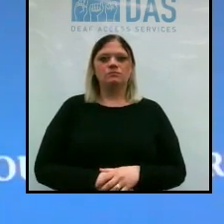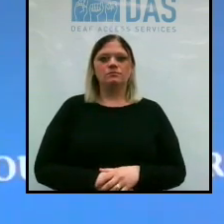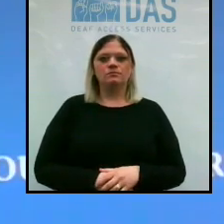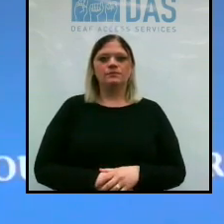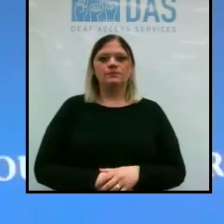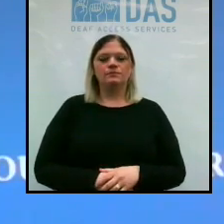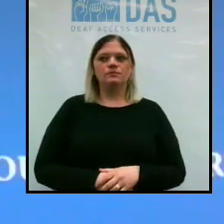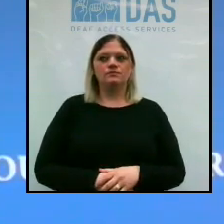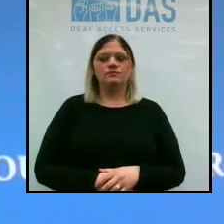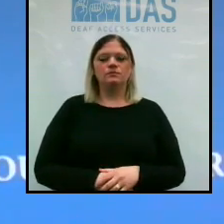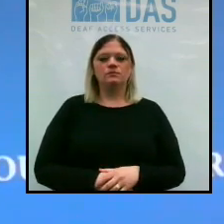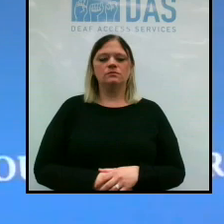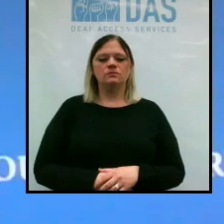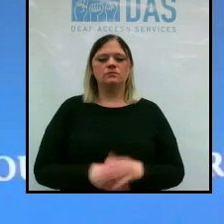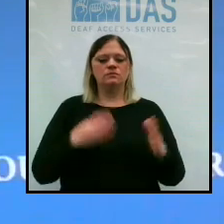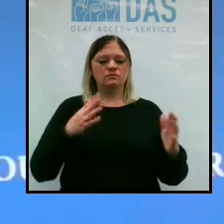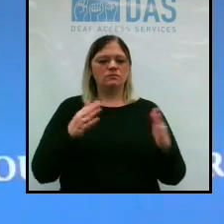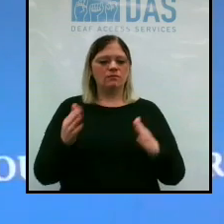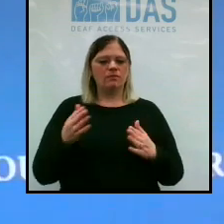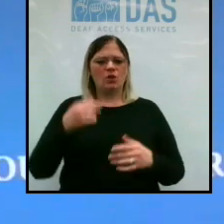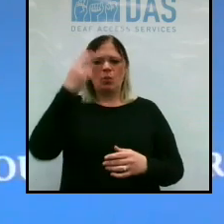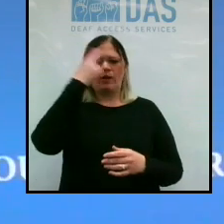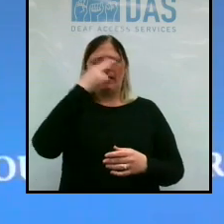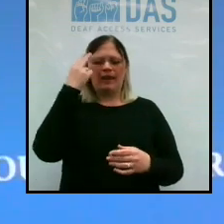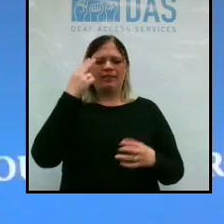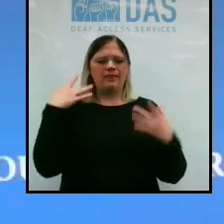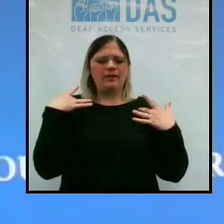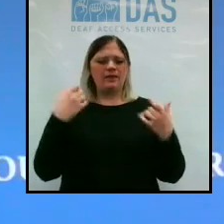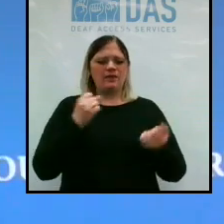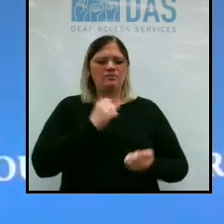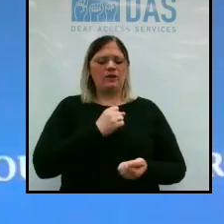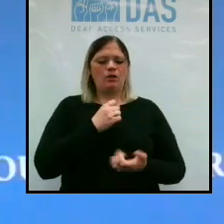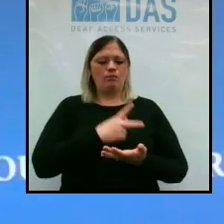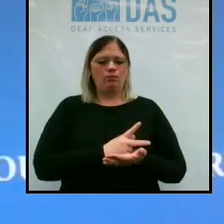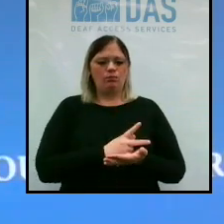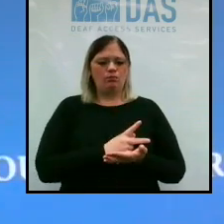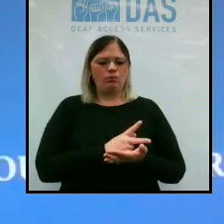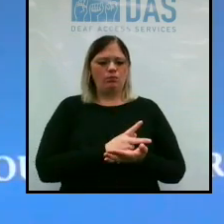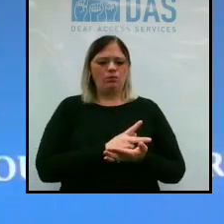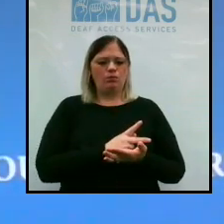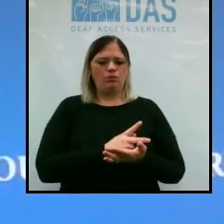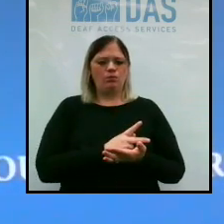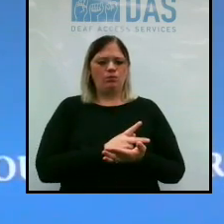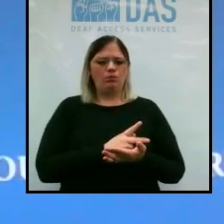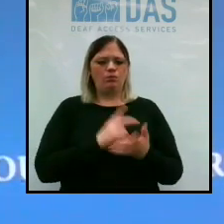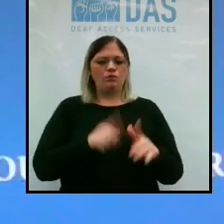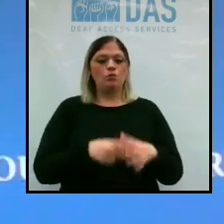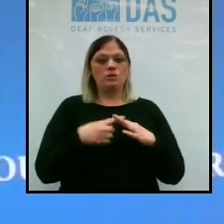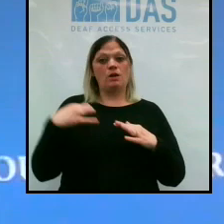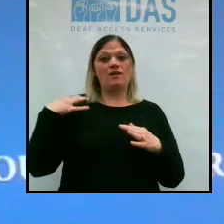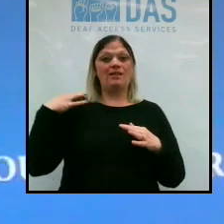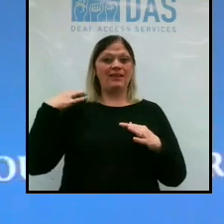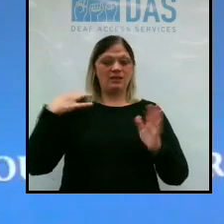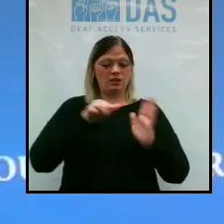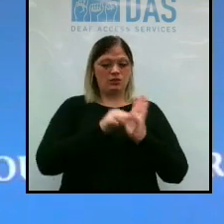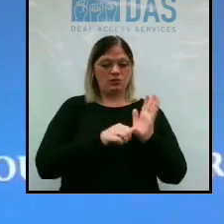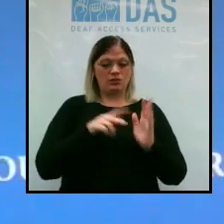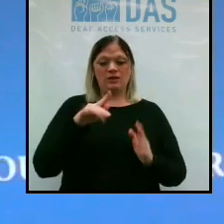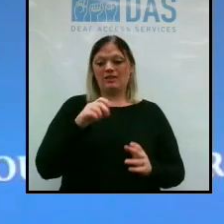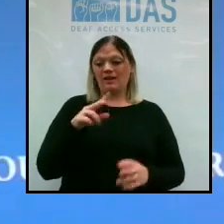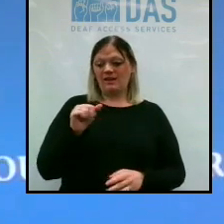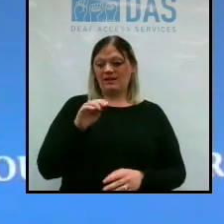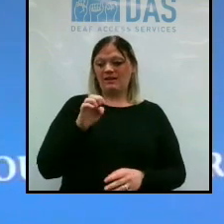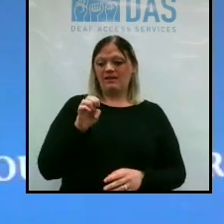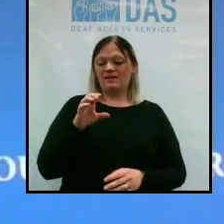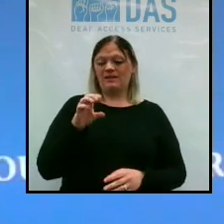Yeah, just wanted to get your reaction. Catholic Health has been approved to start up elective surgeries, and I know Kaleida and ECMC are